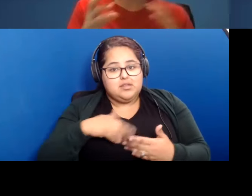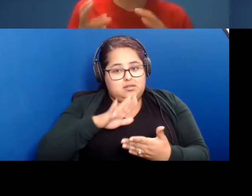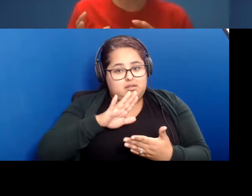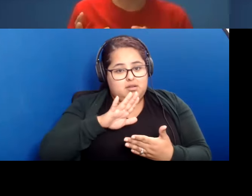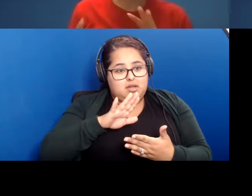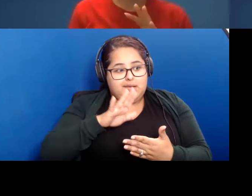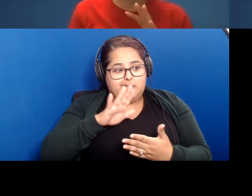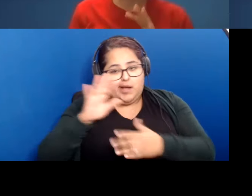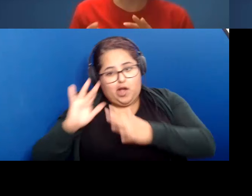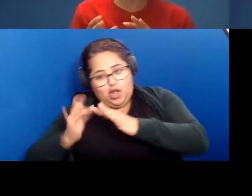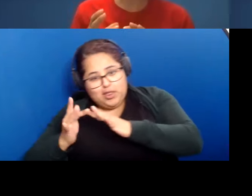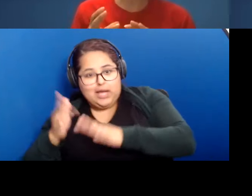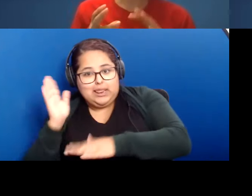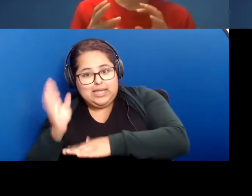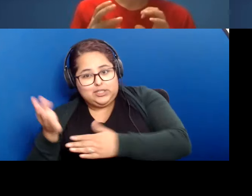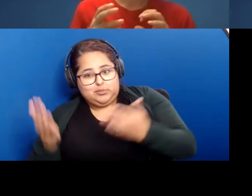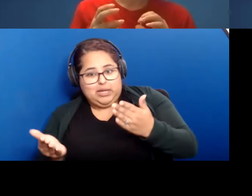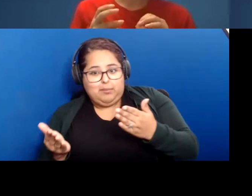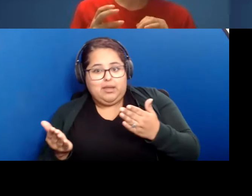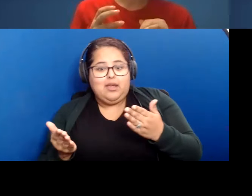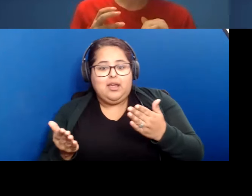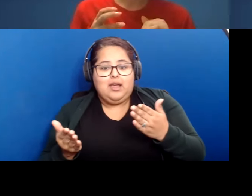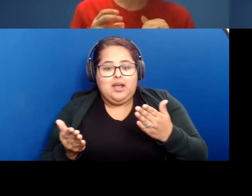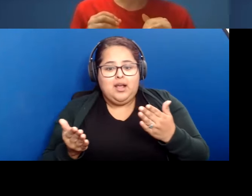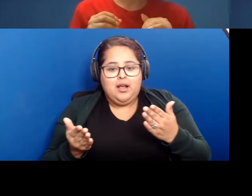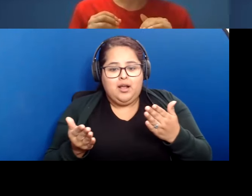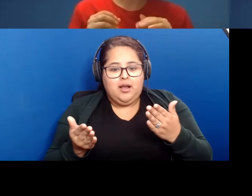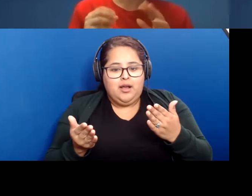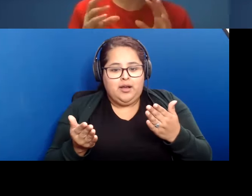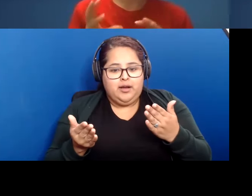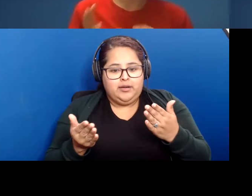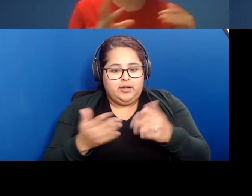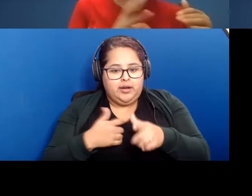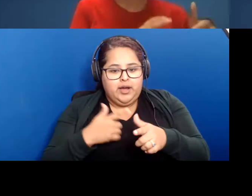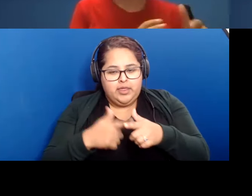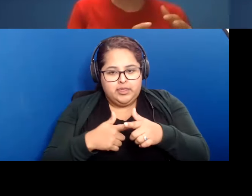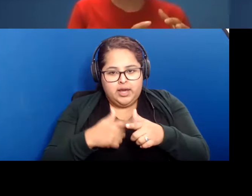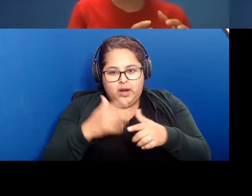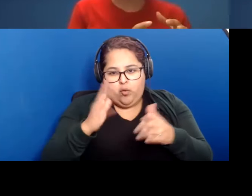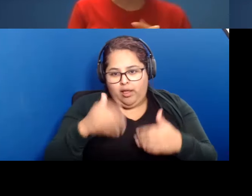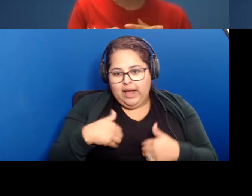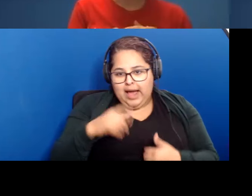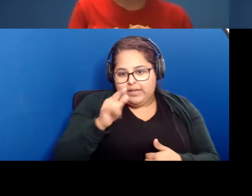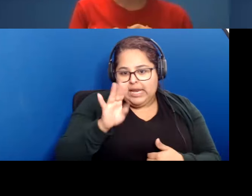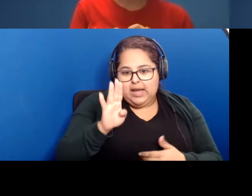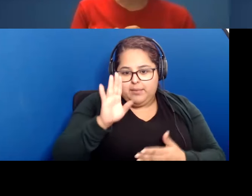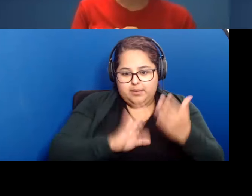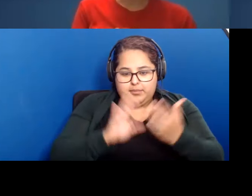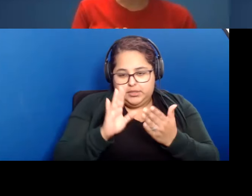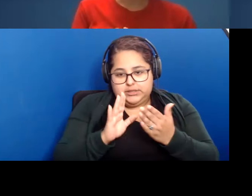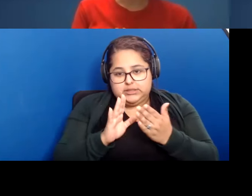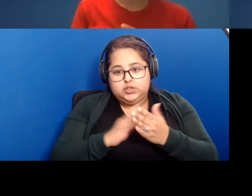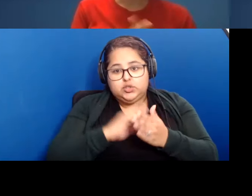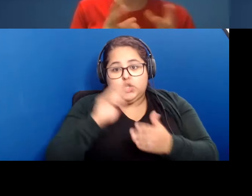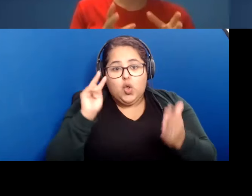possibly online on Canvas, and then you may have a lab that will be in person. So look